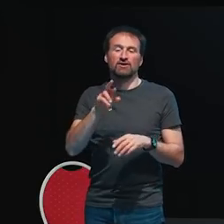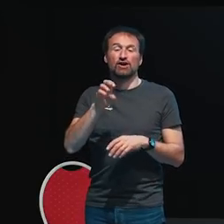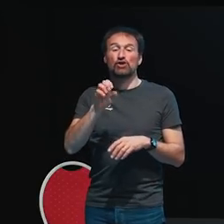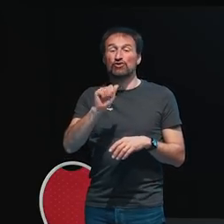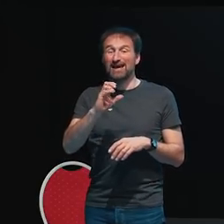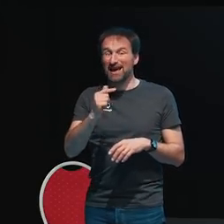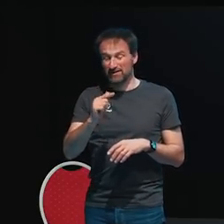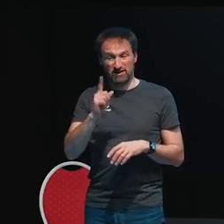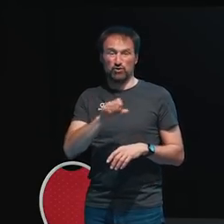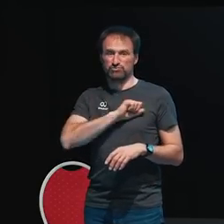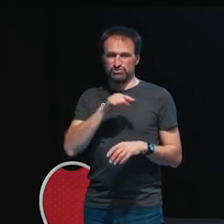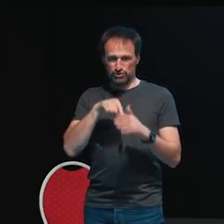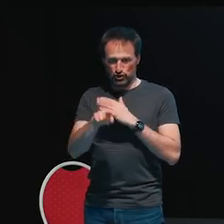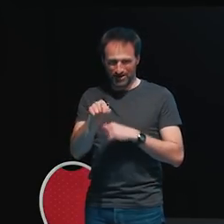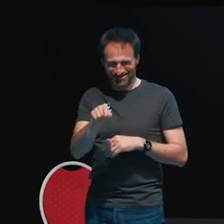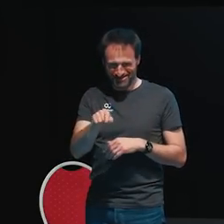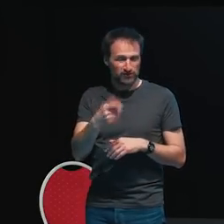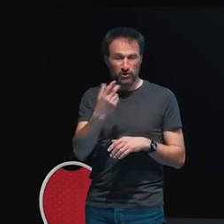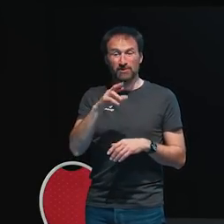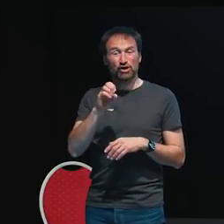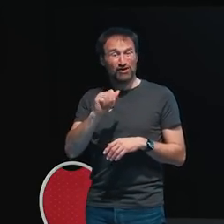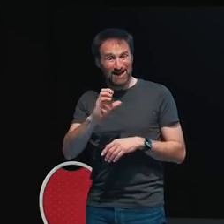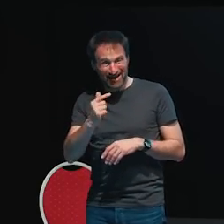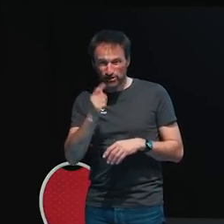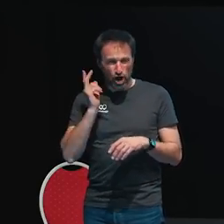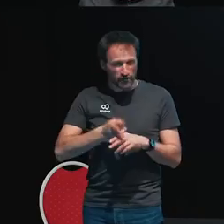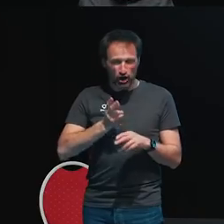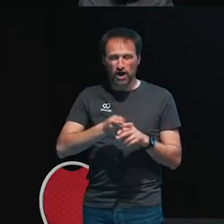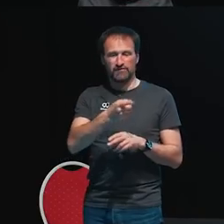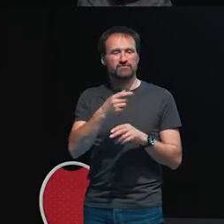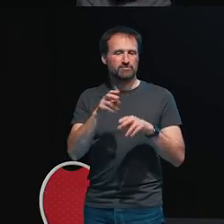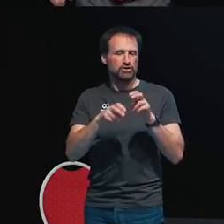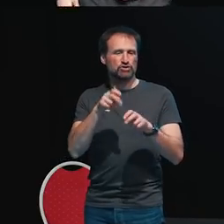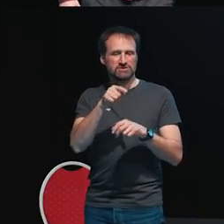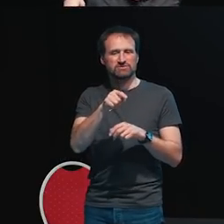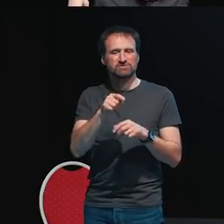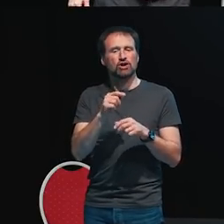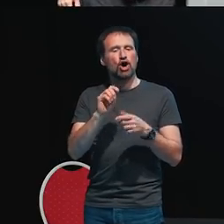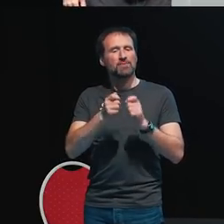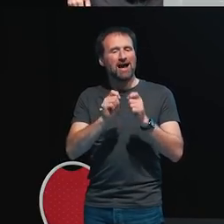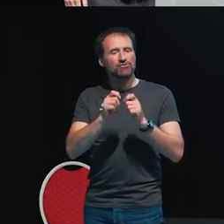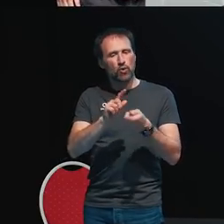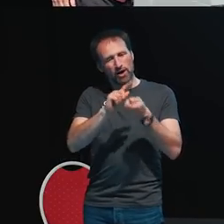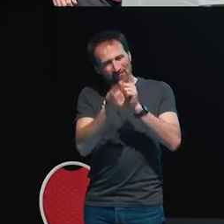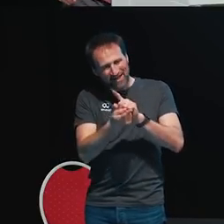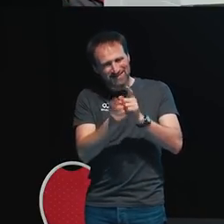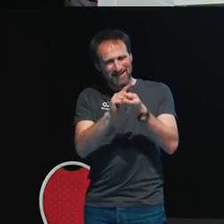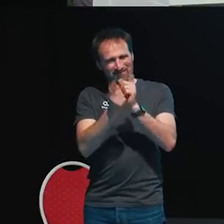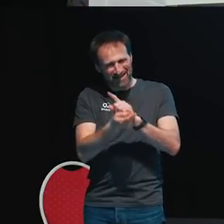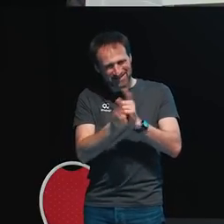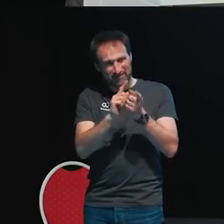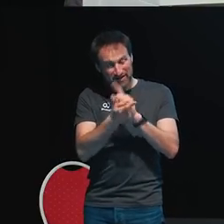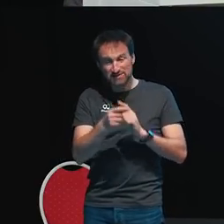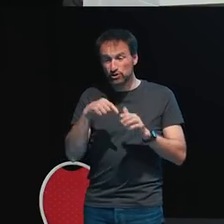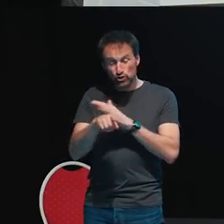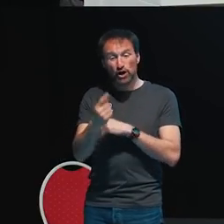because in React, you often have, like, you use the ternary operator a lot, and with do expressions,